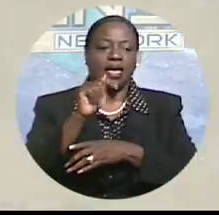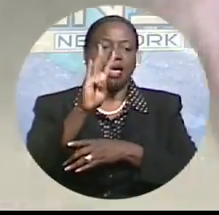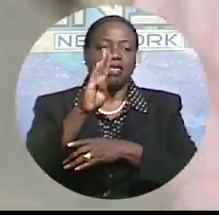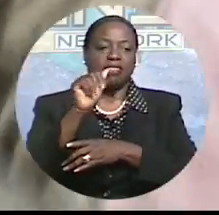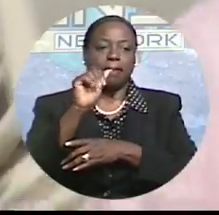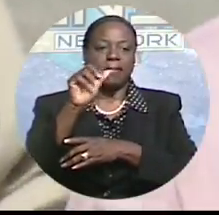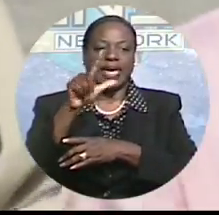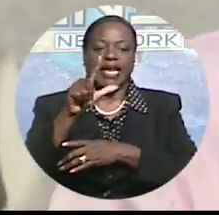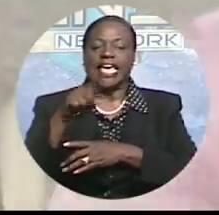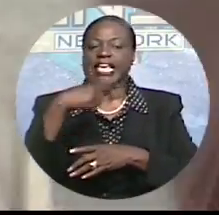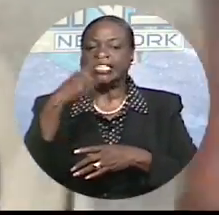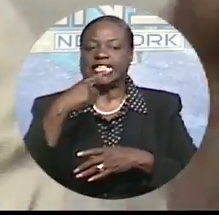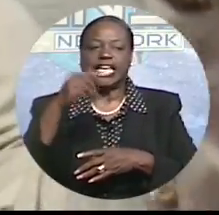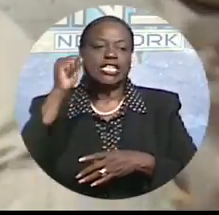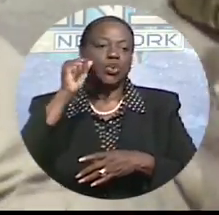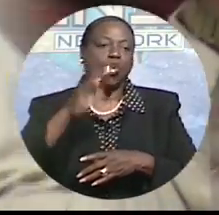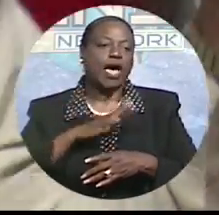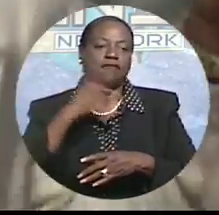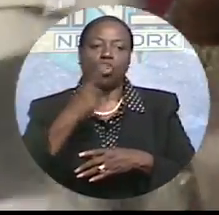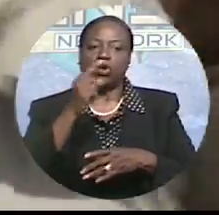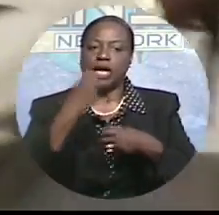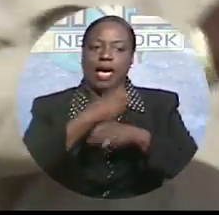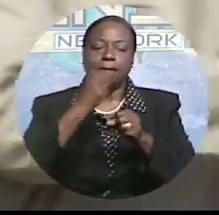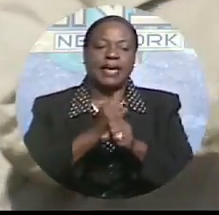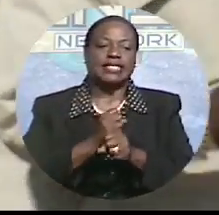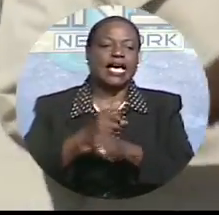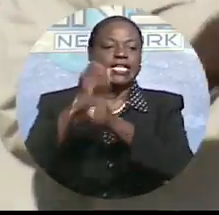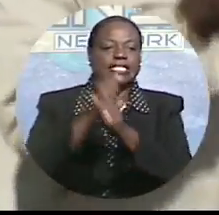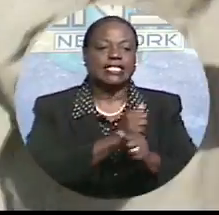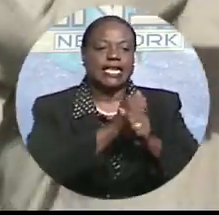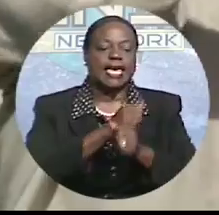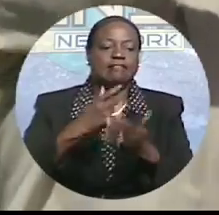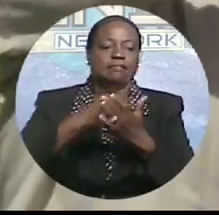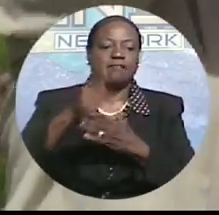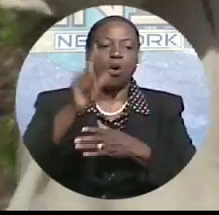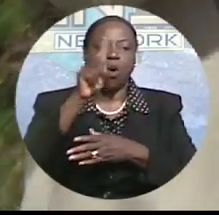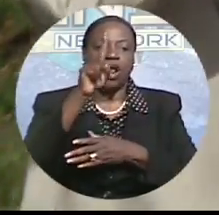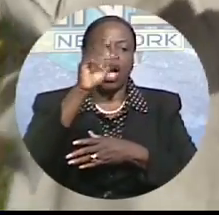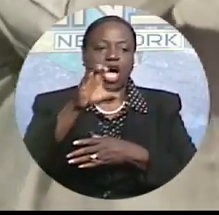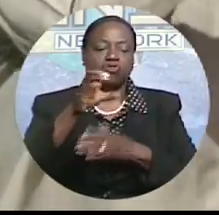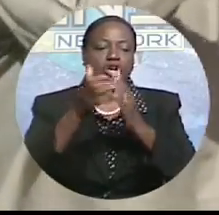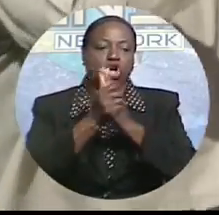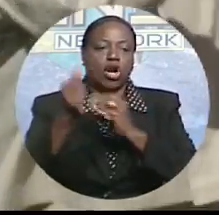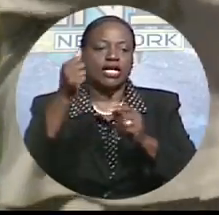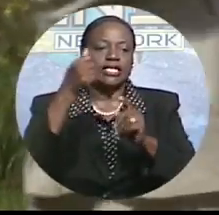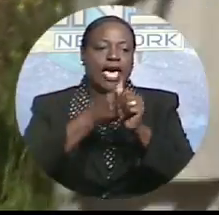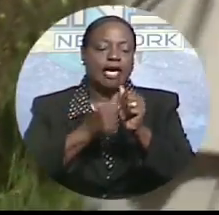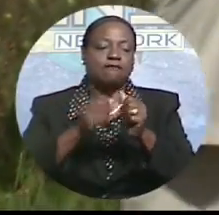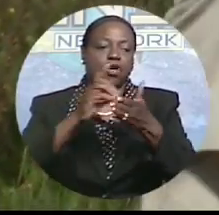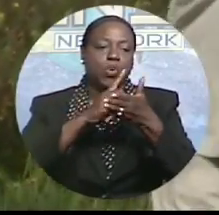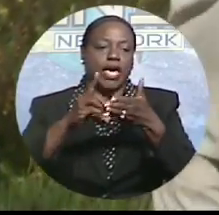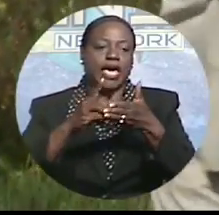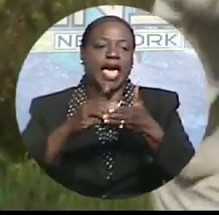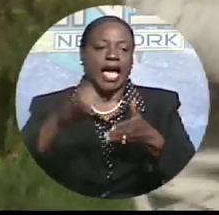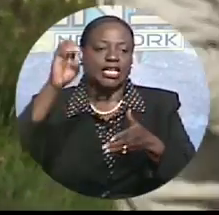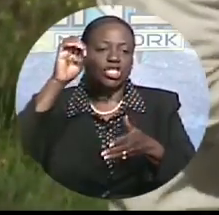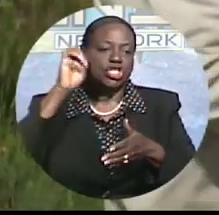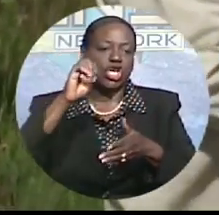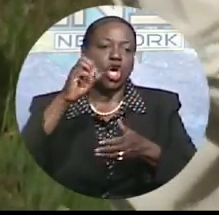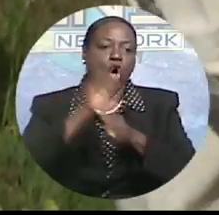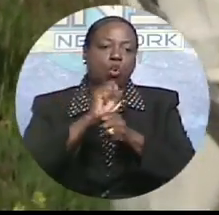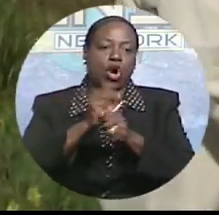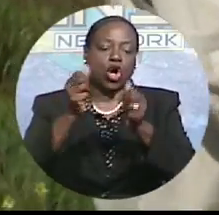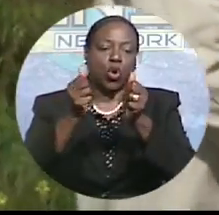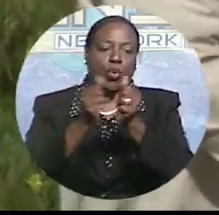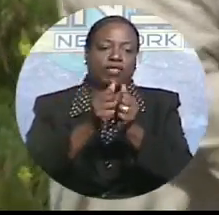judge that his wife, who works for him, only makes a slave's pay of $100 per week and insisted that she or